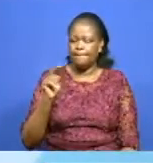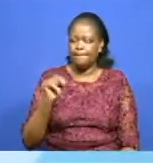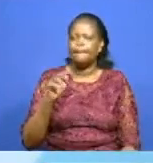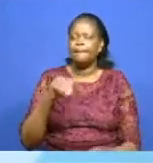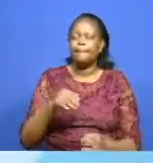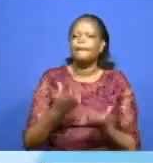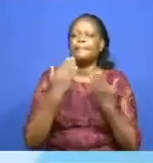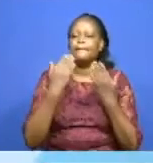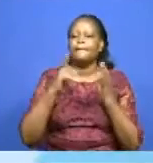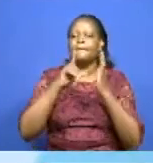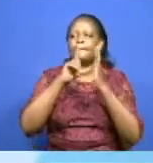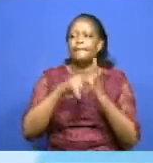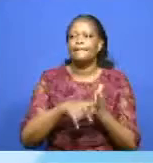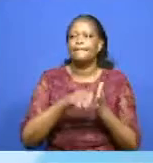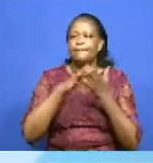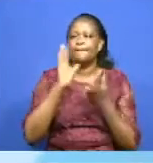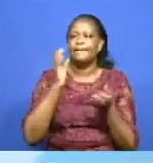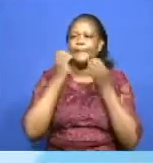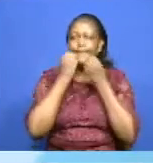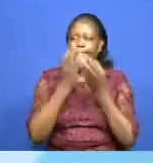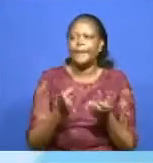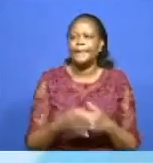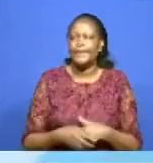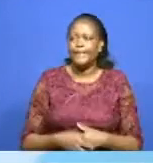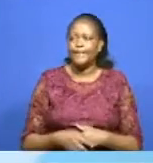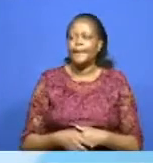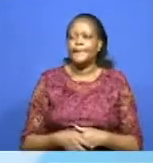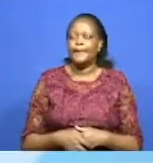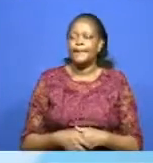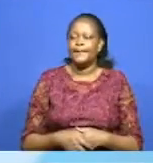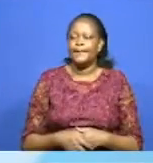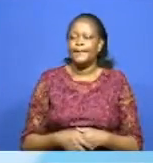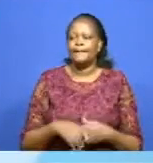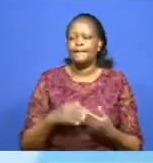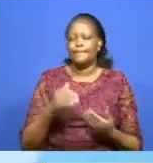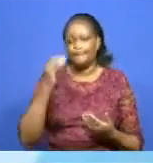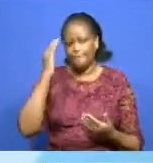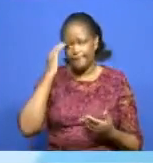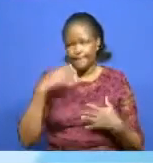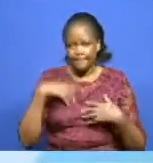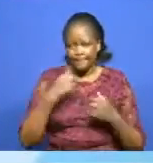will bring us a more clear picture on mental health when it comes to police. And still